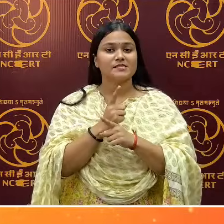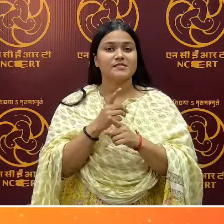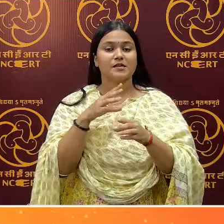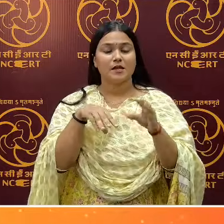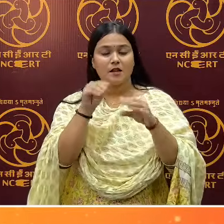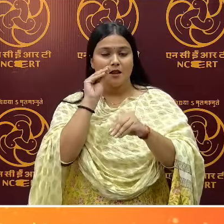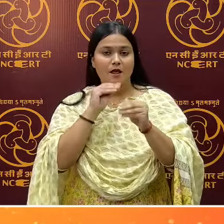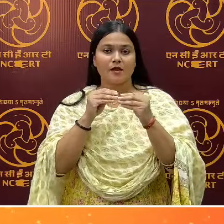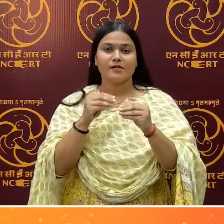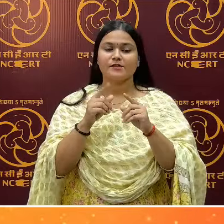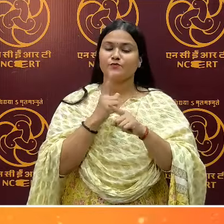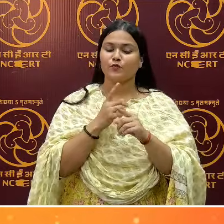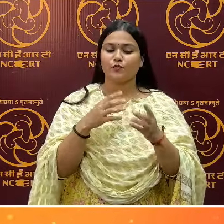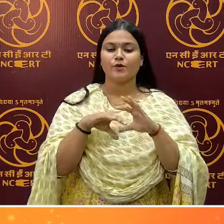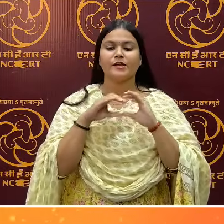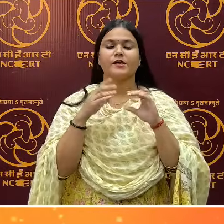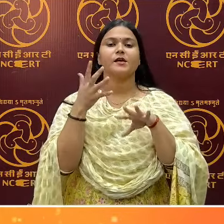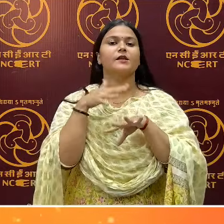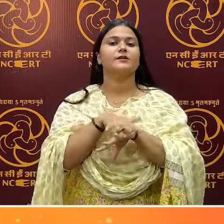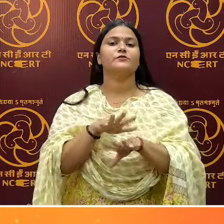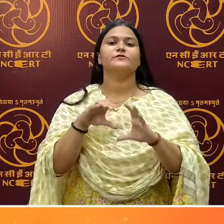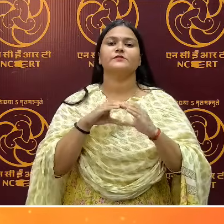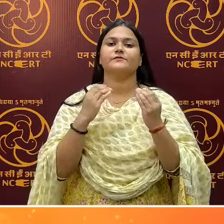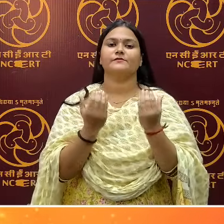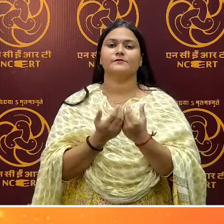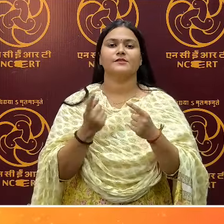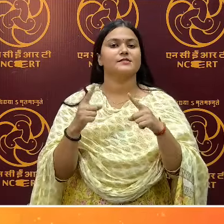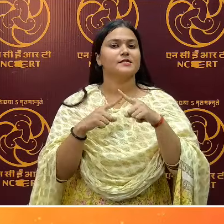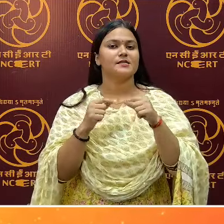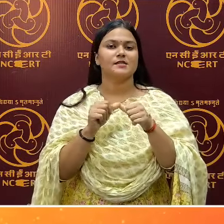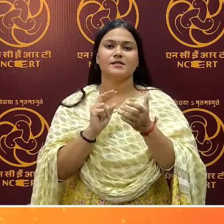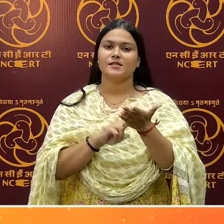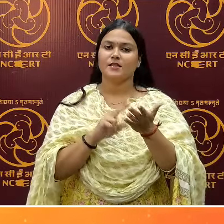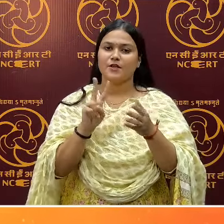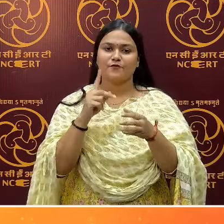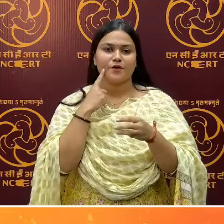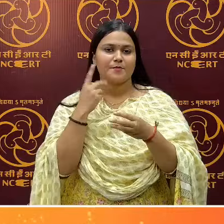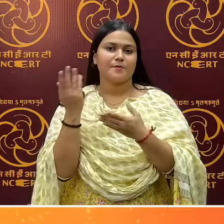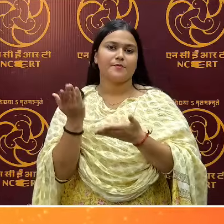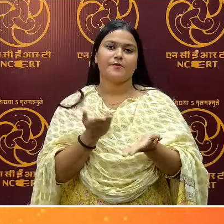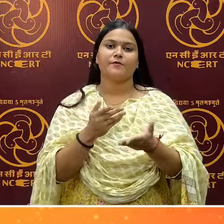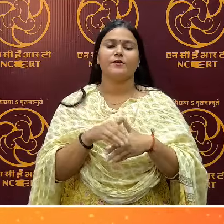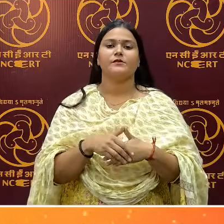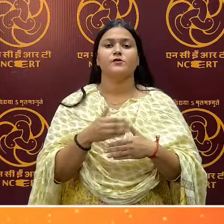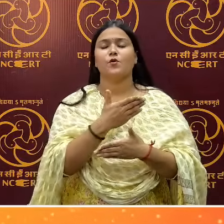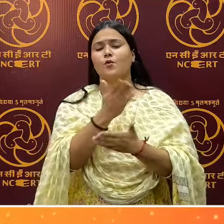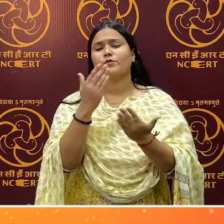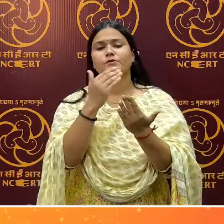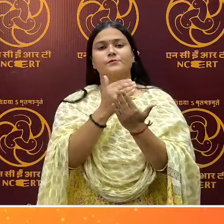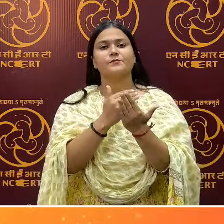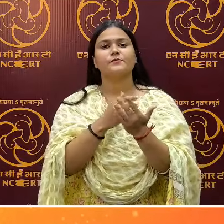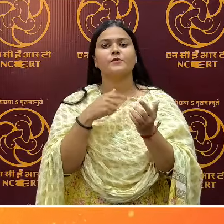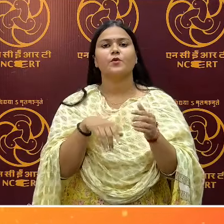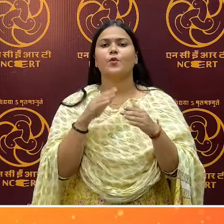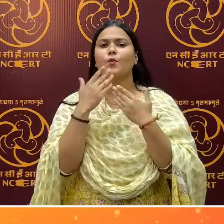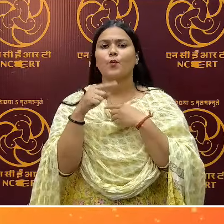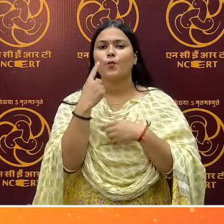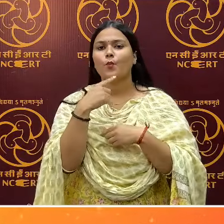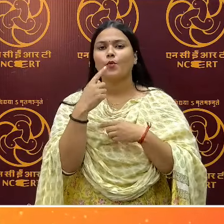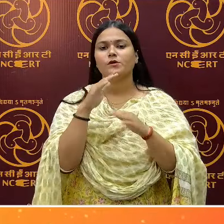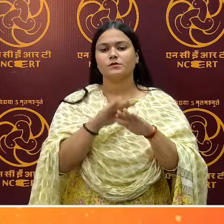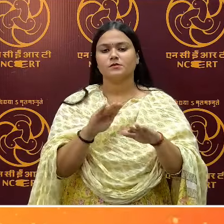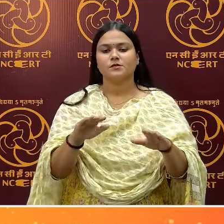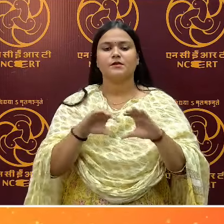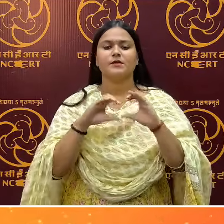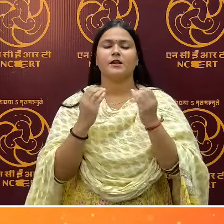interventions for inclusive classroom. I'm Khurana and this is the program for all the students who are studying in class